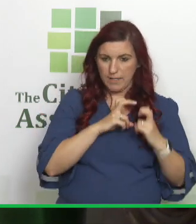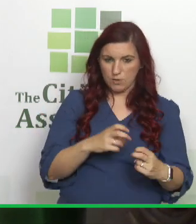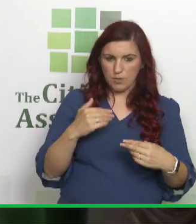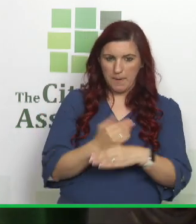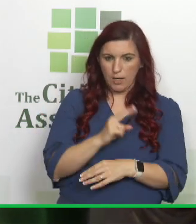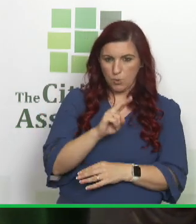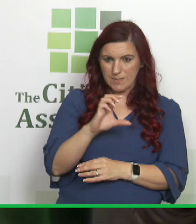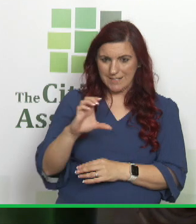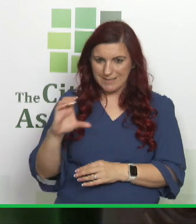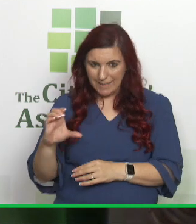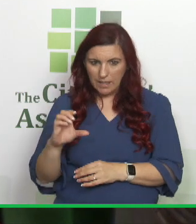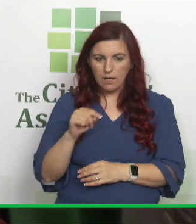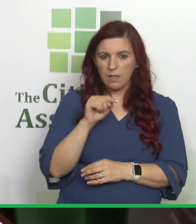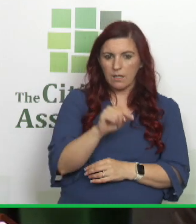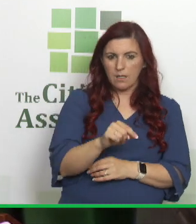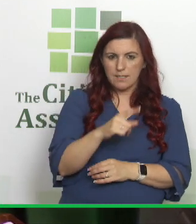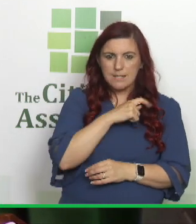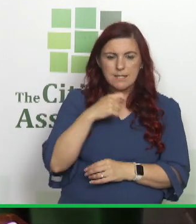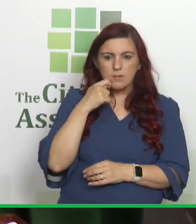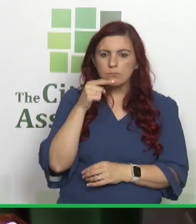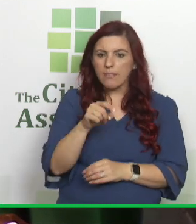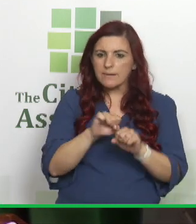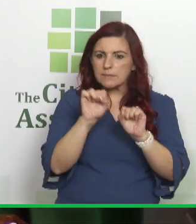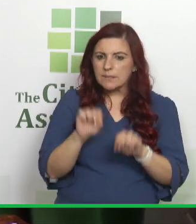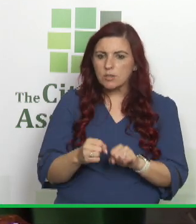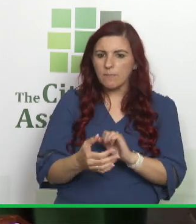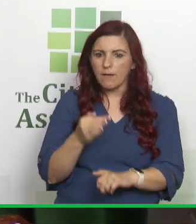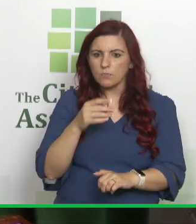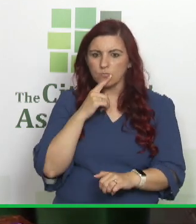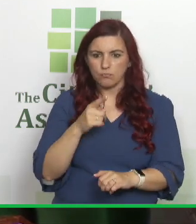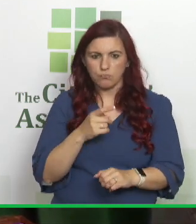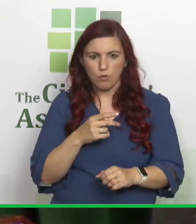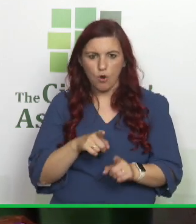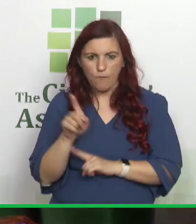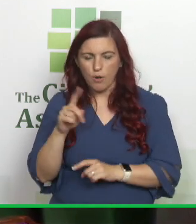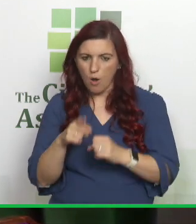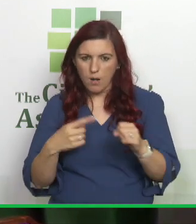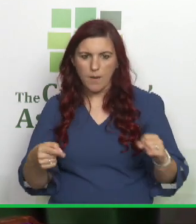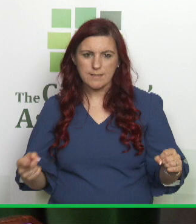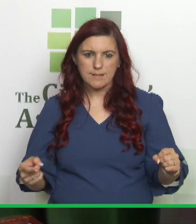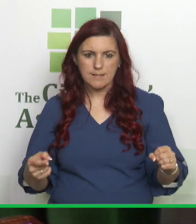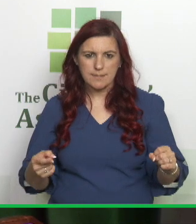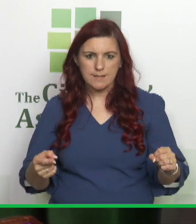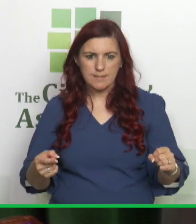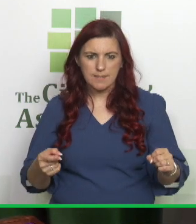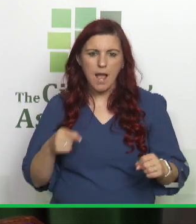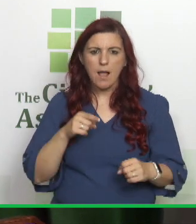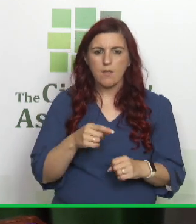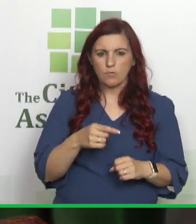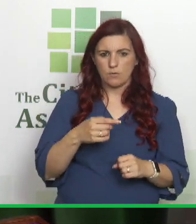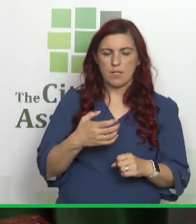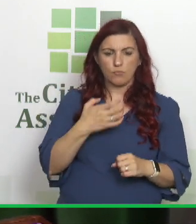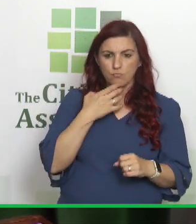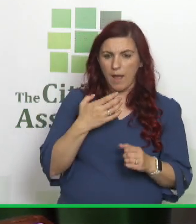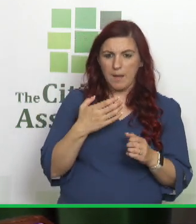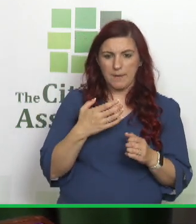College Cork by Graham Cambridge, he found that desistance followed recovery always. And according to James, crime is a byproduct of